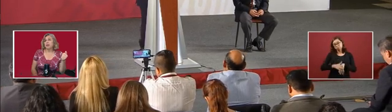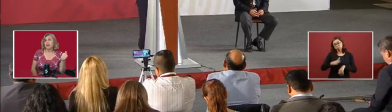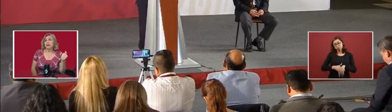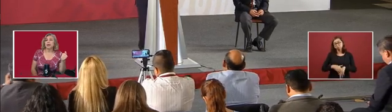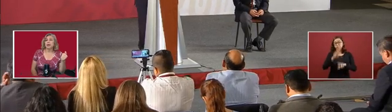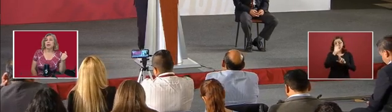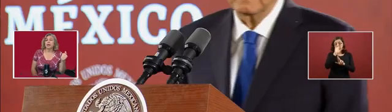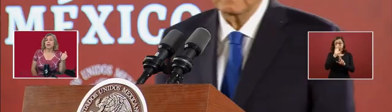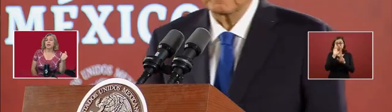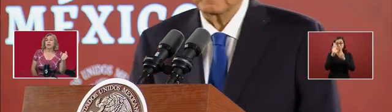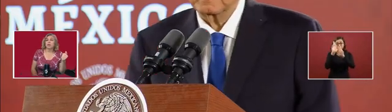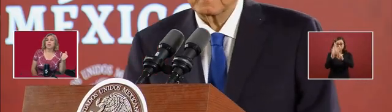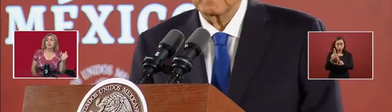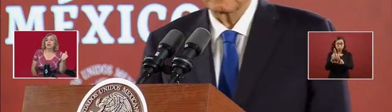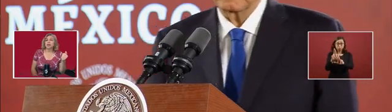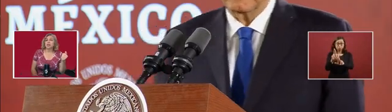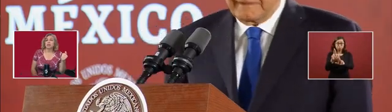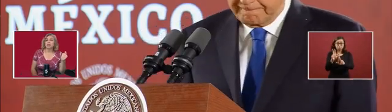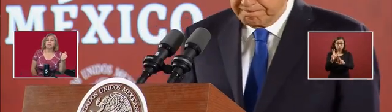floor.